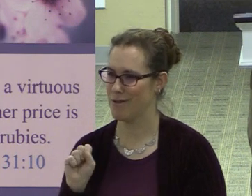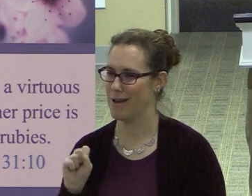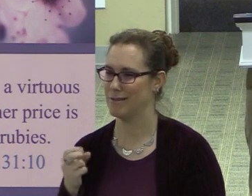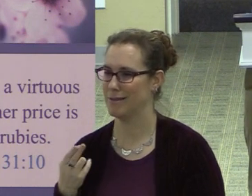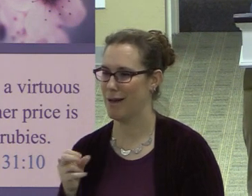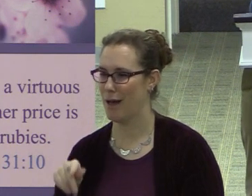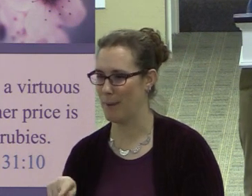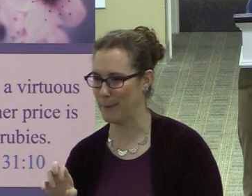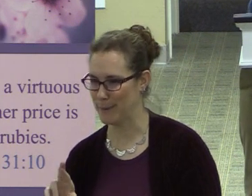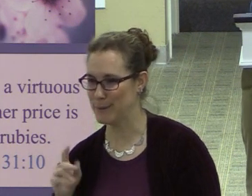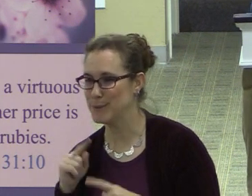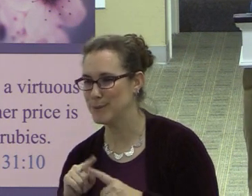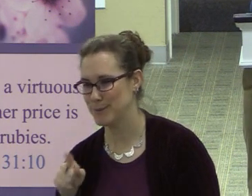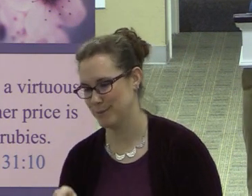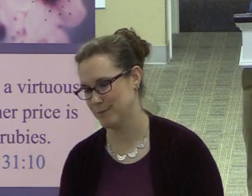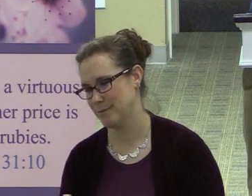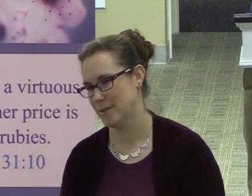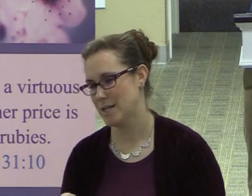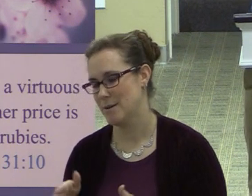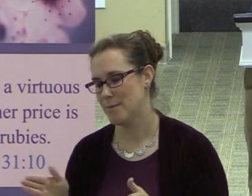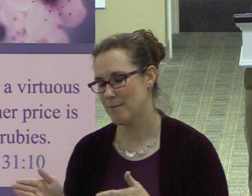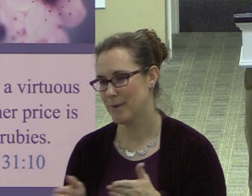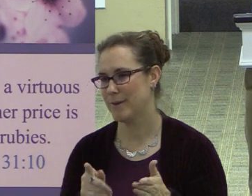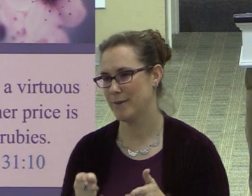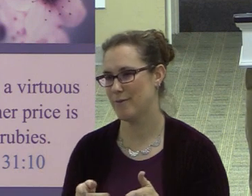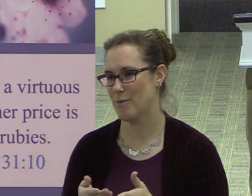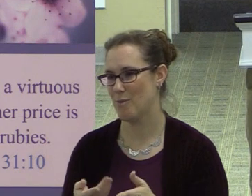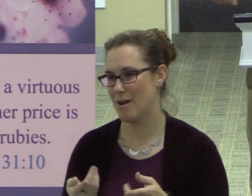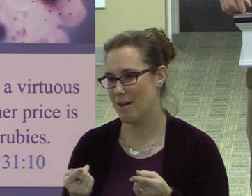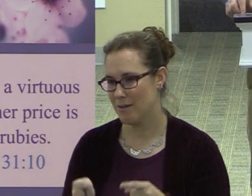He's preparing you for what else comes ahead.